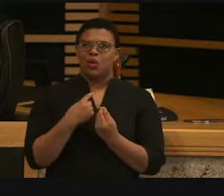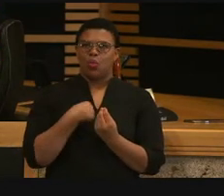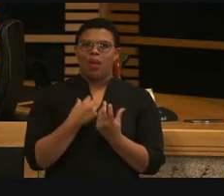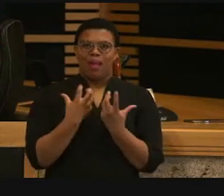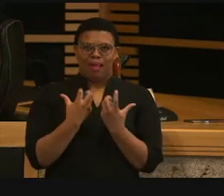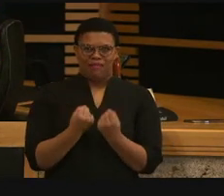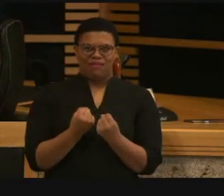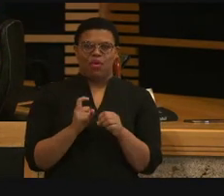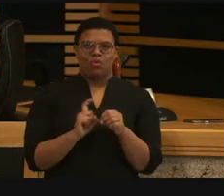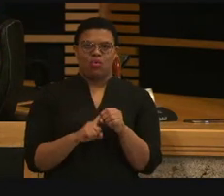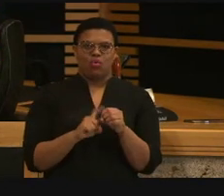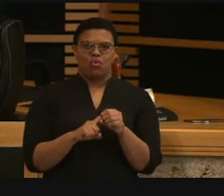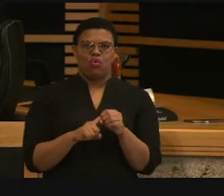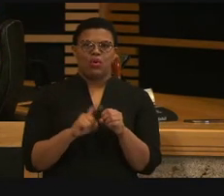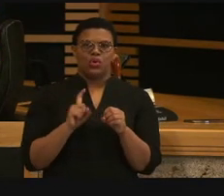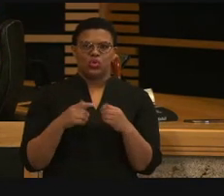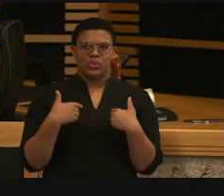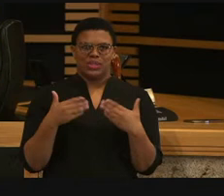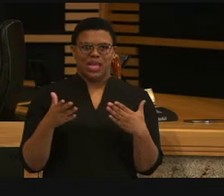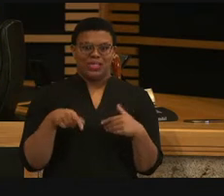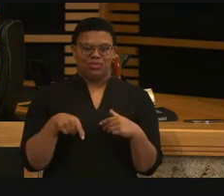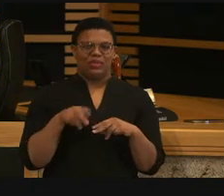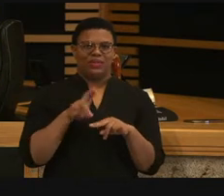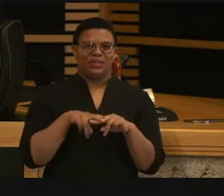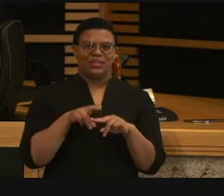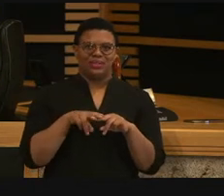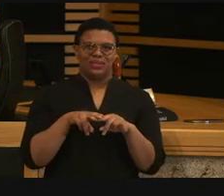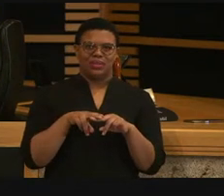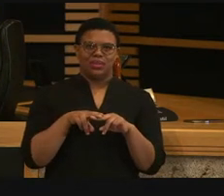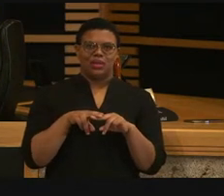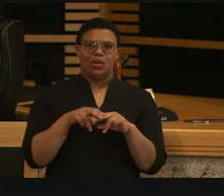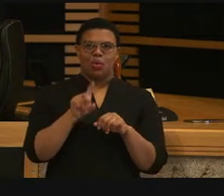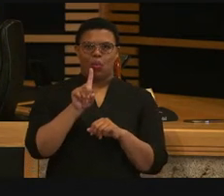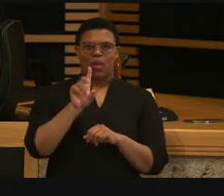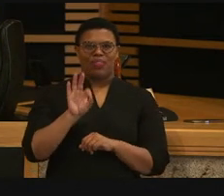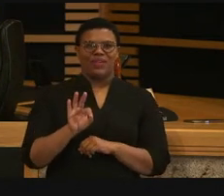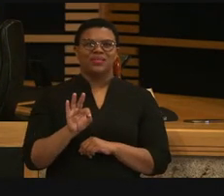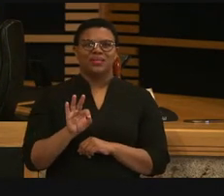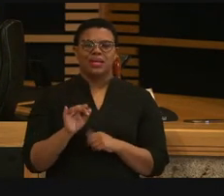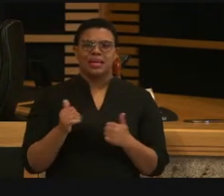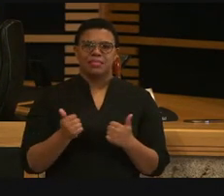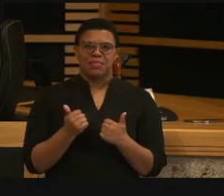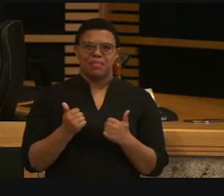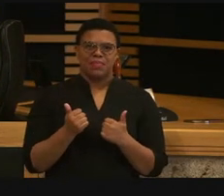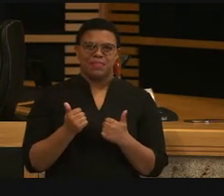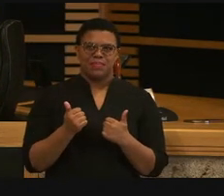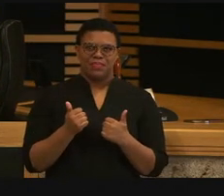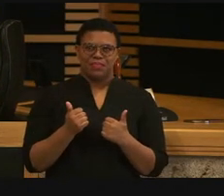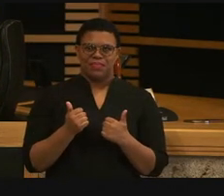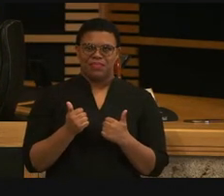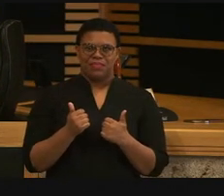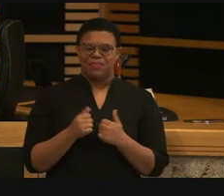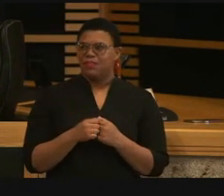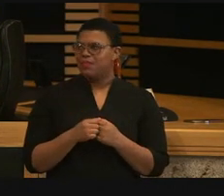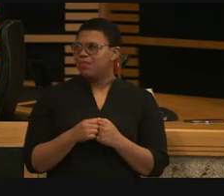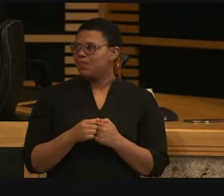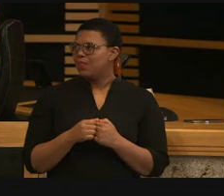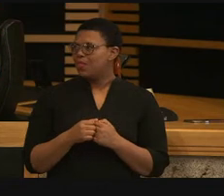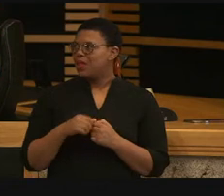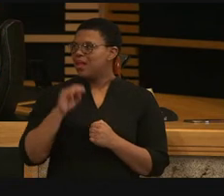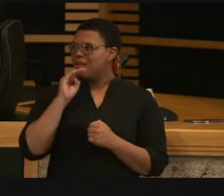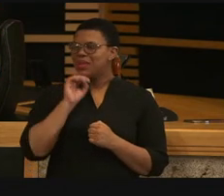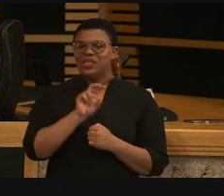a quorum to start with this sitting, which is 1/3 of 63 members. That is